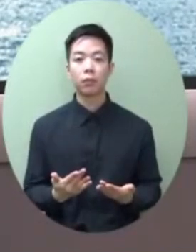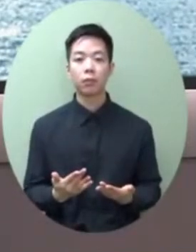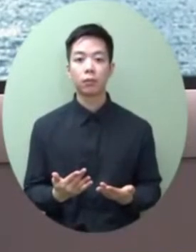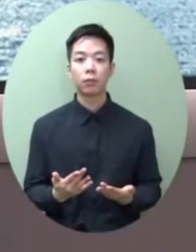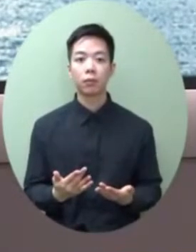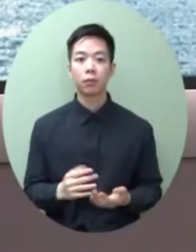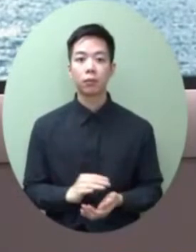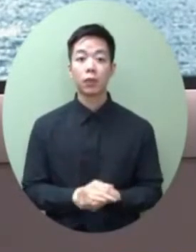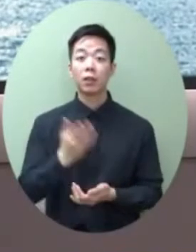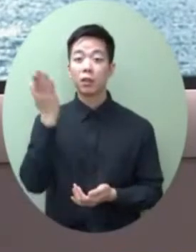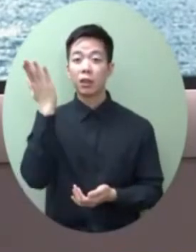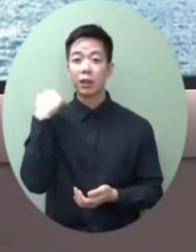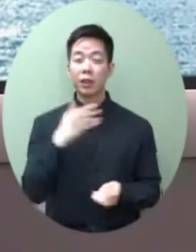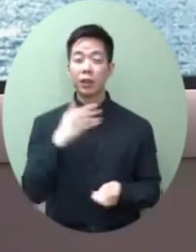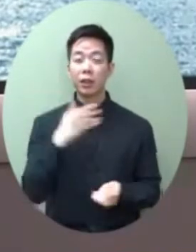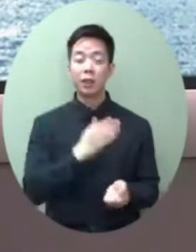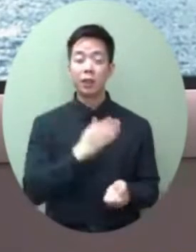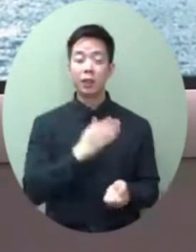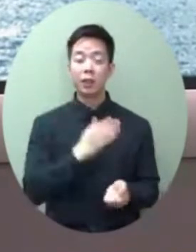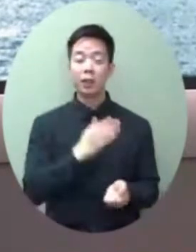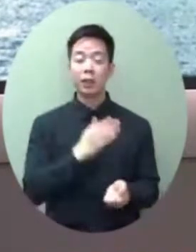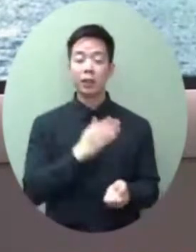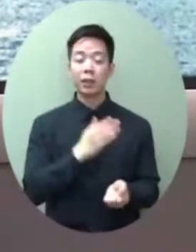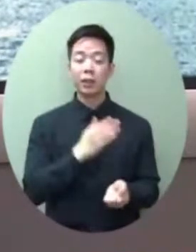consultations. For